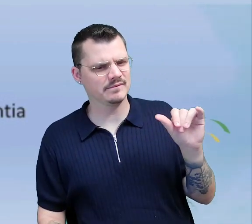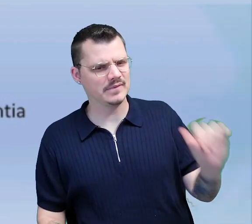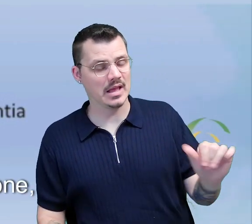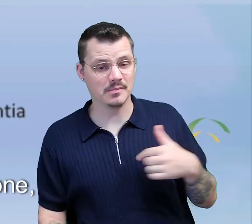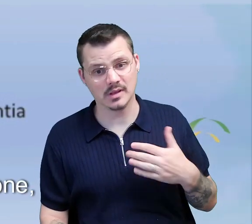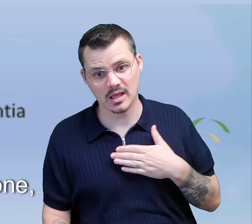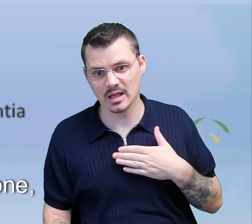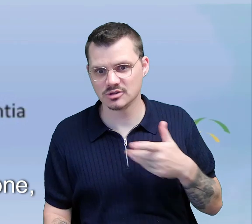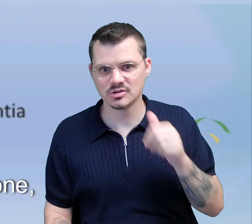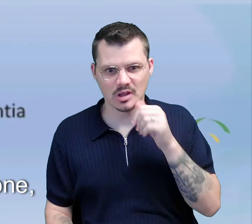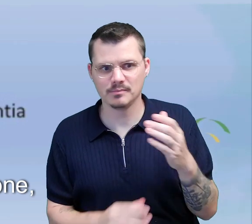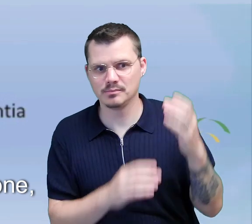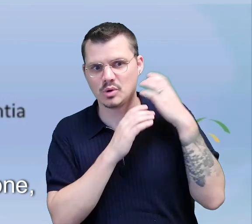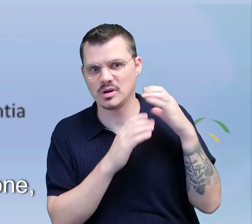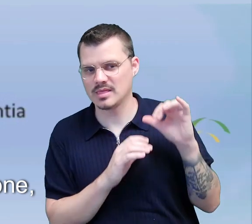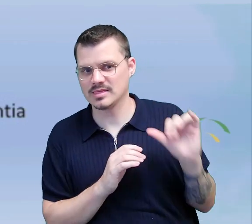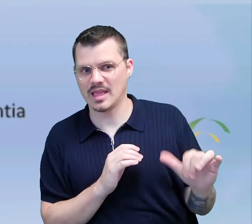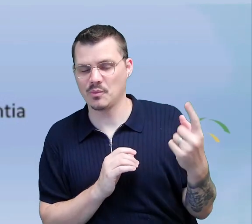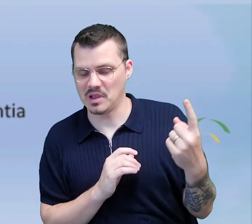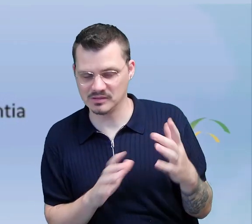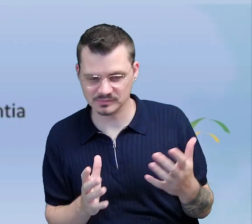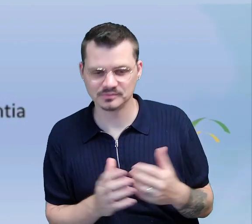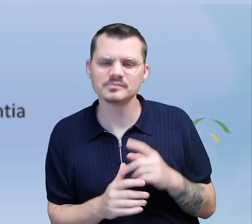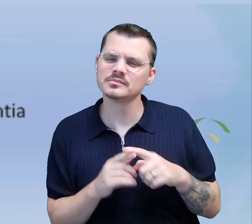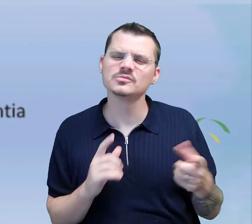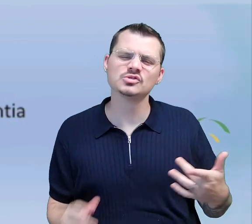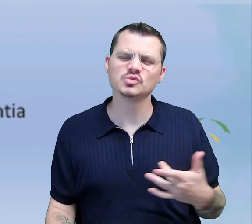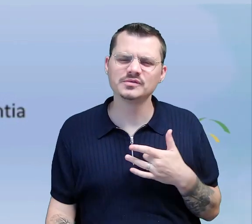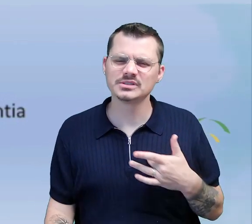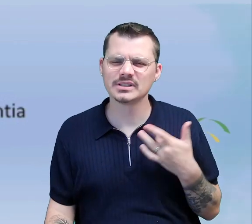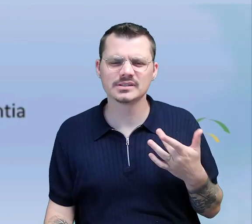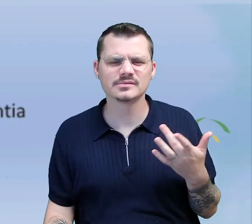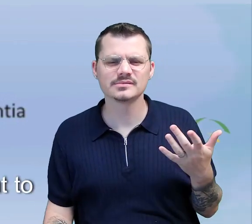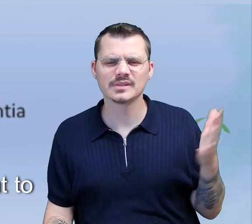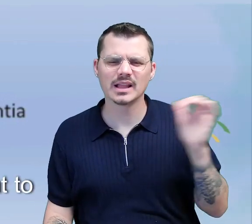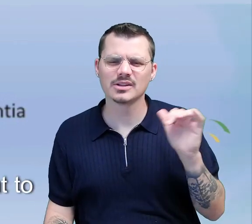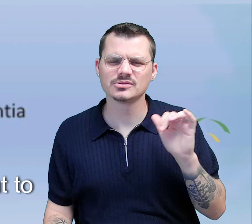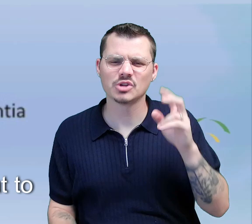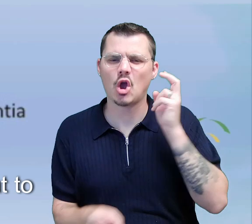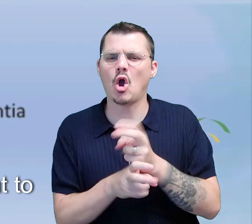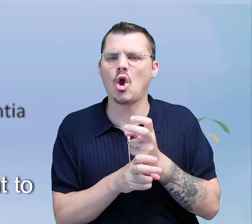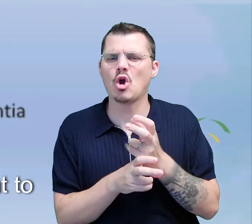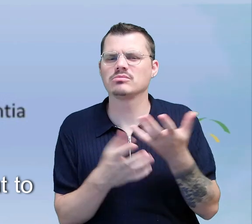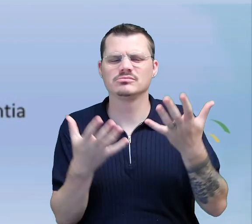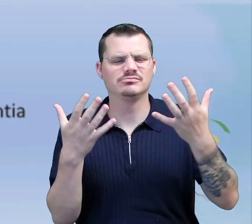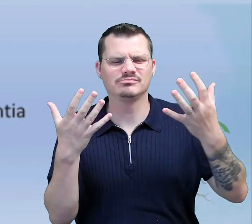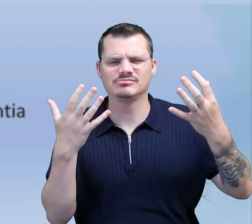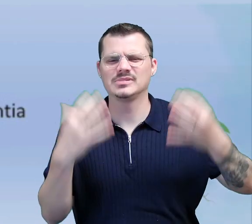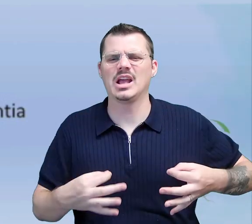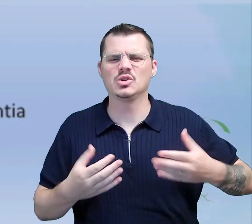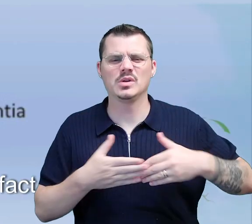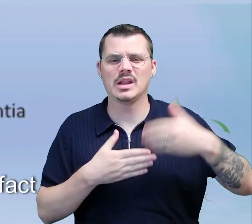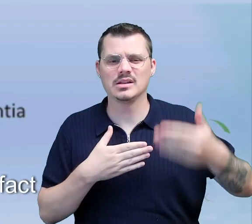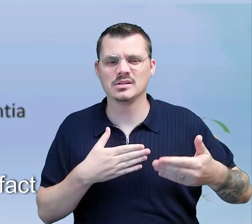was glad she wasn't burdened with that one. But she was feeling like it was really hard to decide what to do